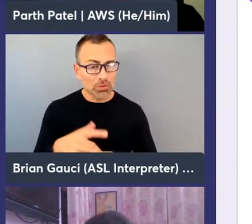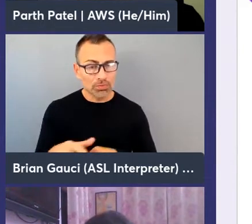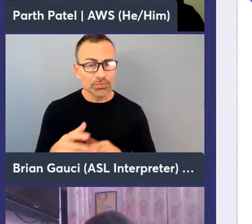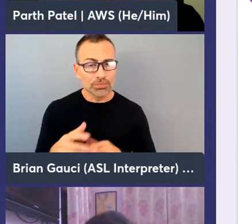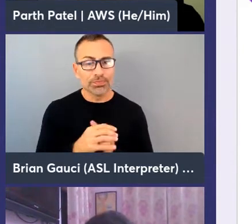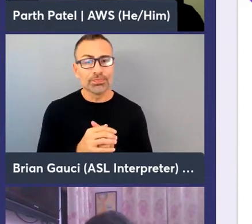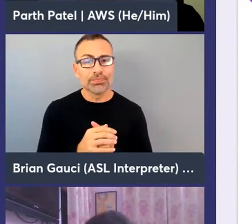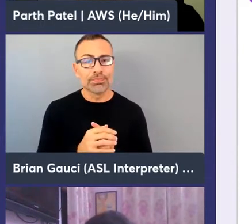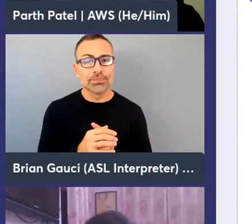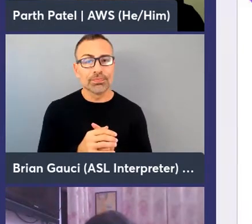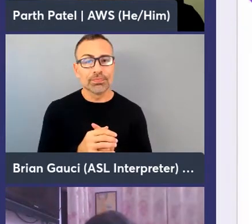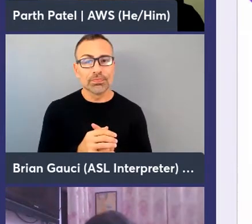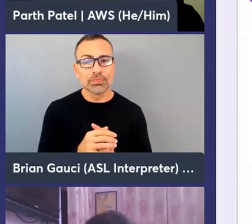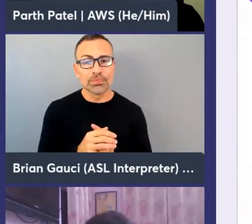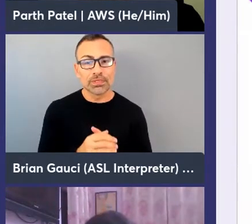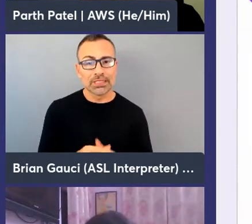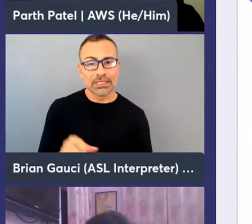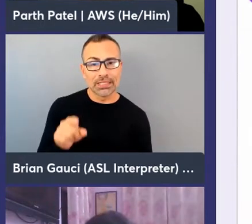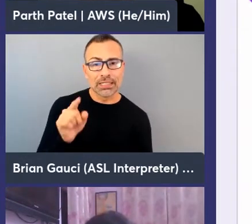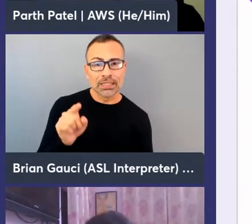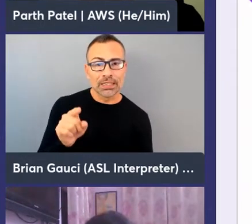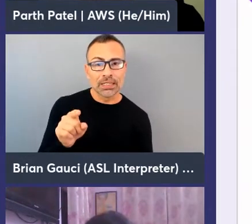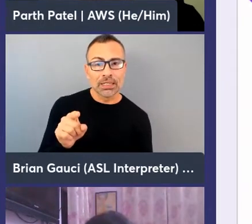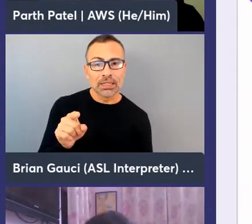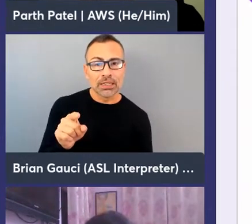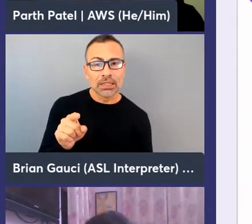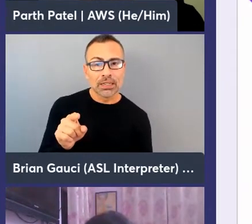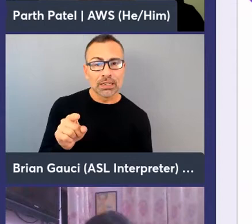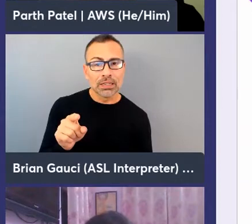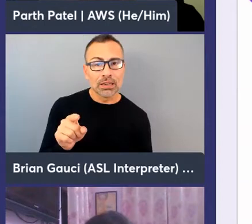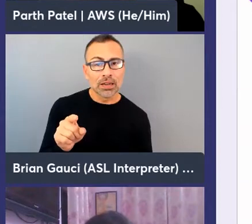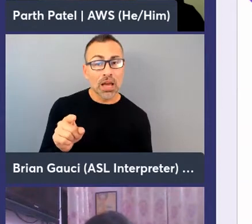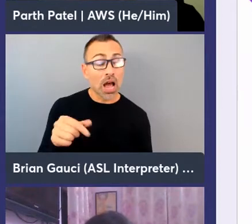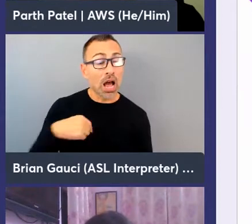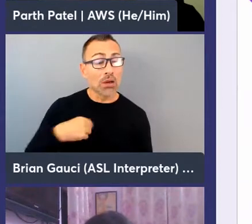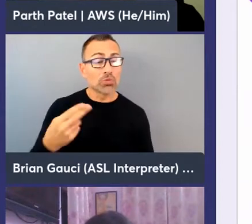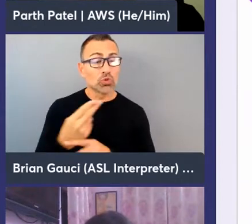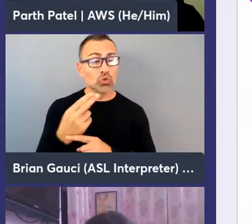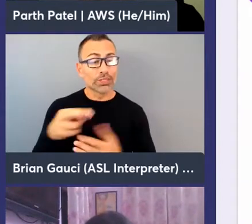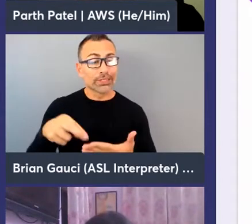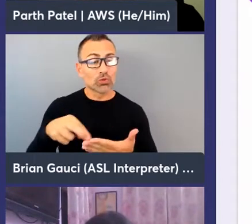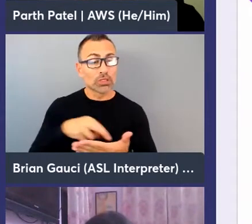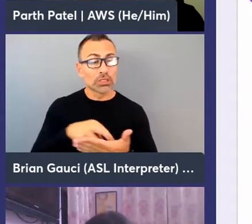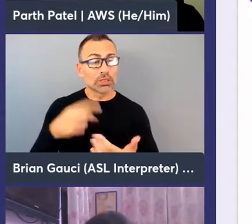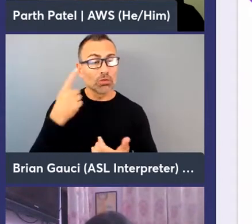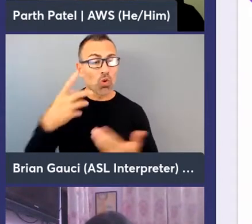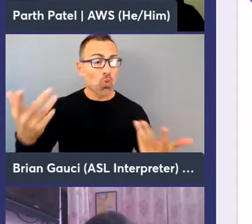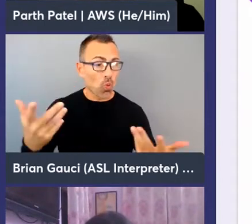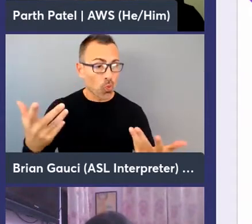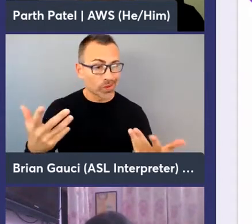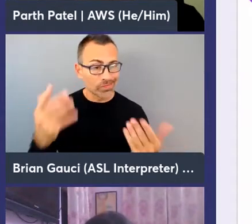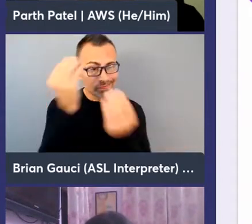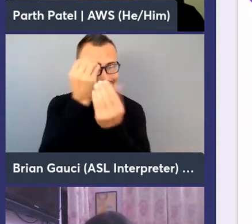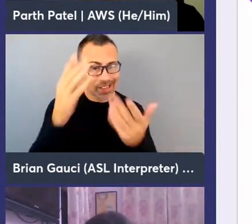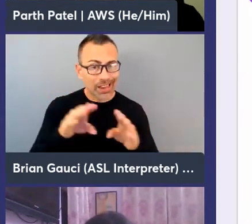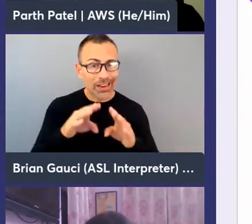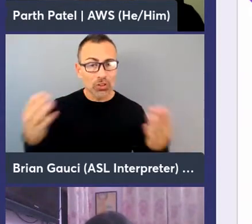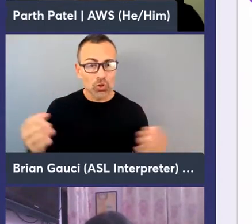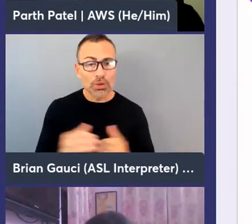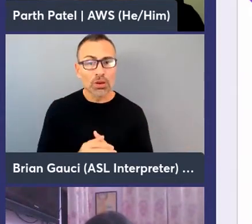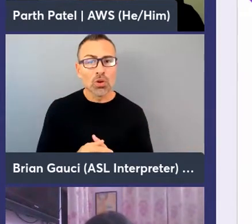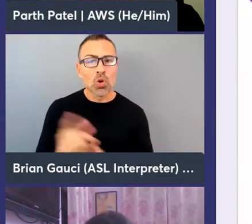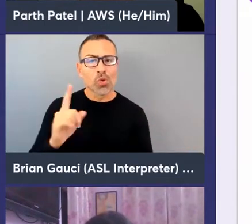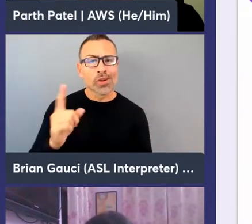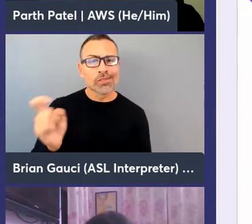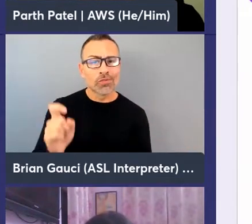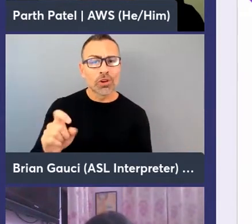Here is what I am using this, registry of open data. It is getting the data from Sentinel-2.